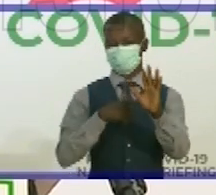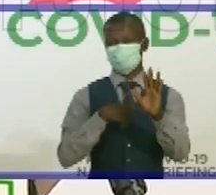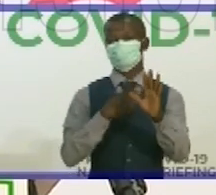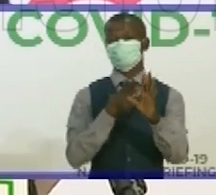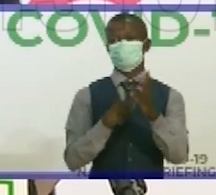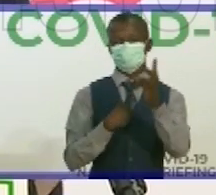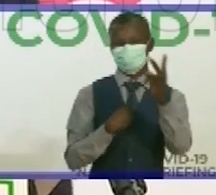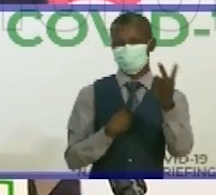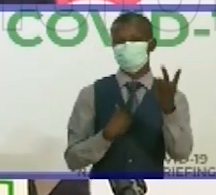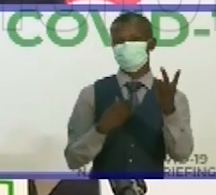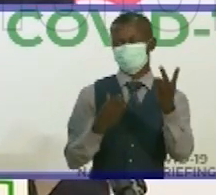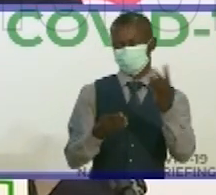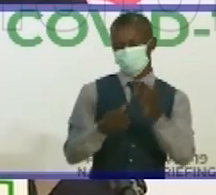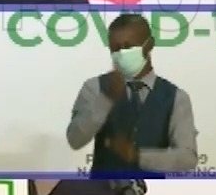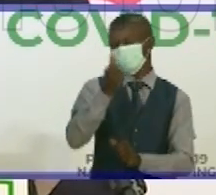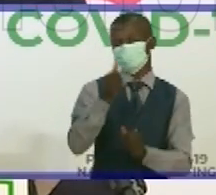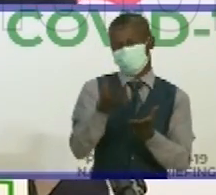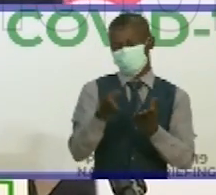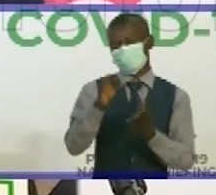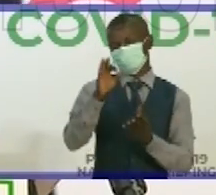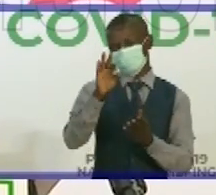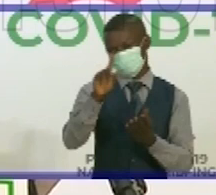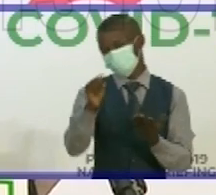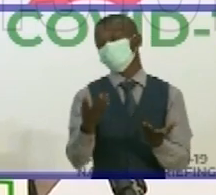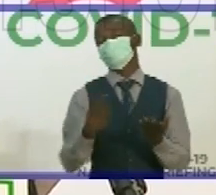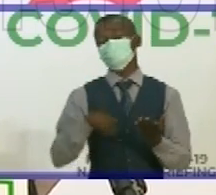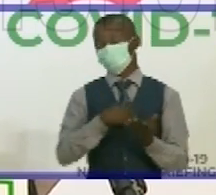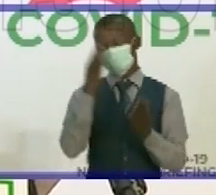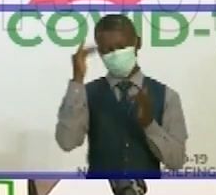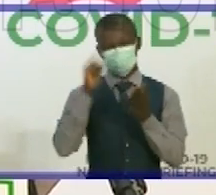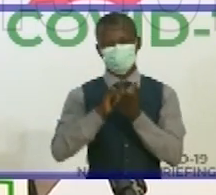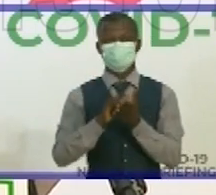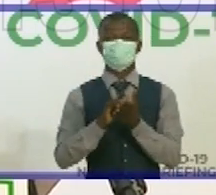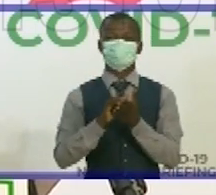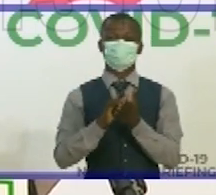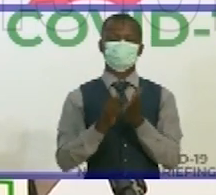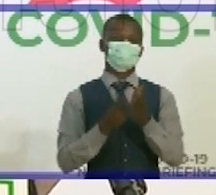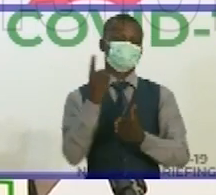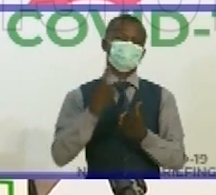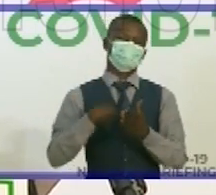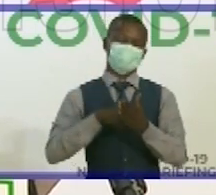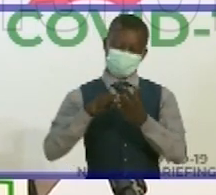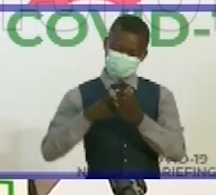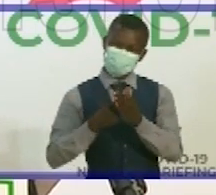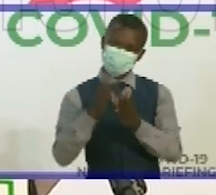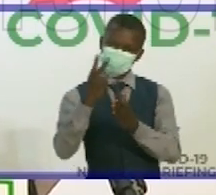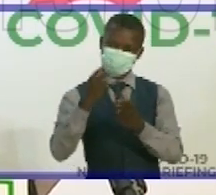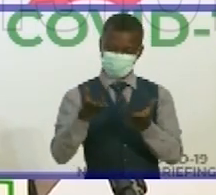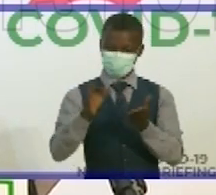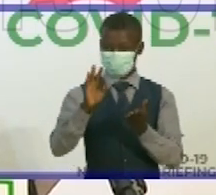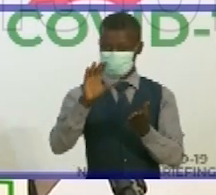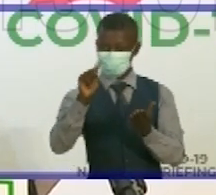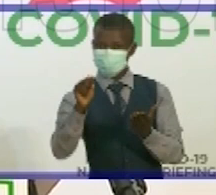are almost there in Abuja. So we're hoping that once we have activated the two in Abuja, then we'll have